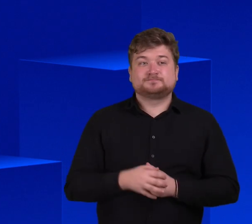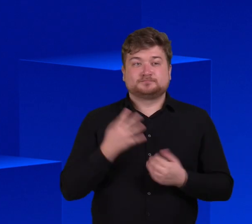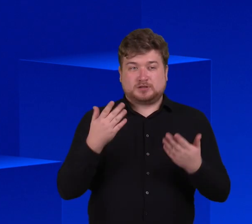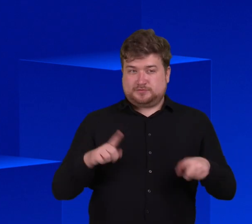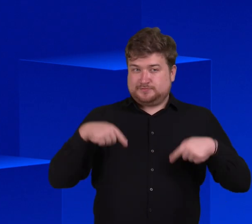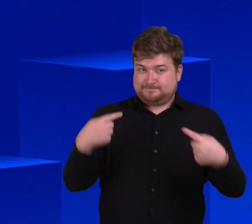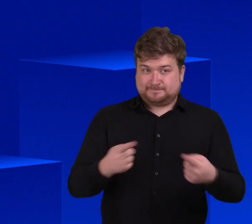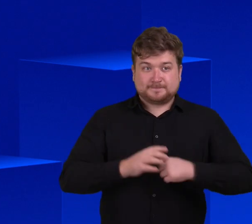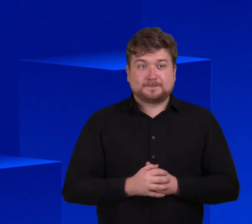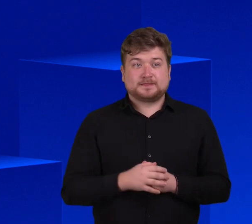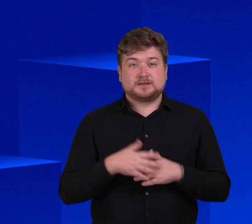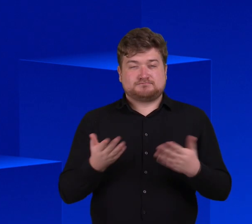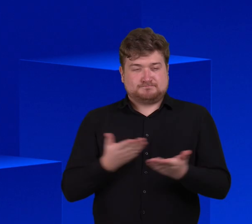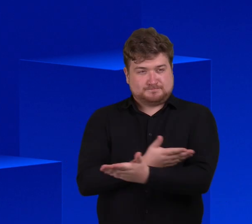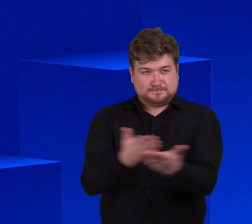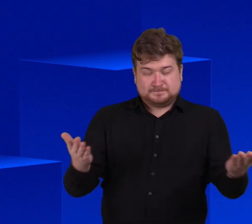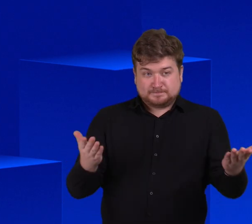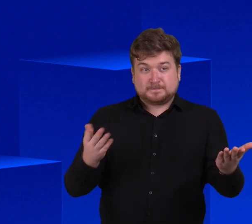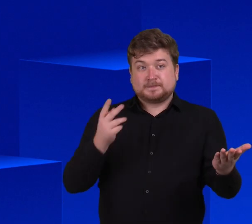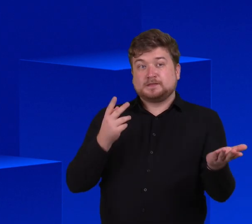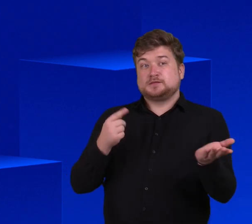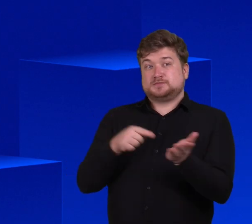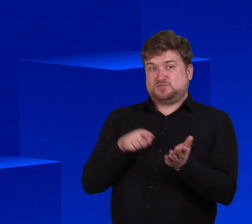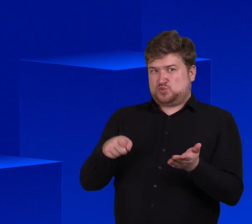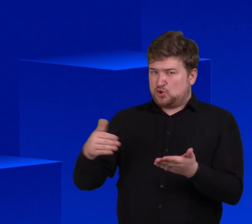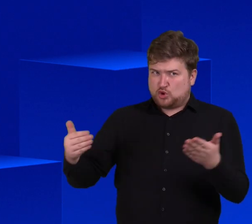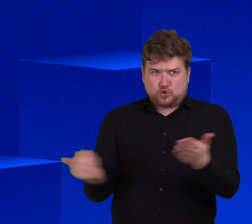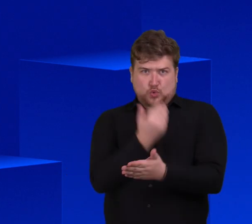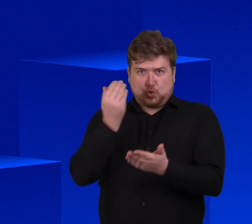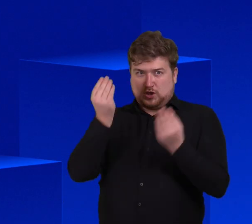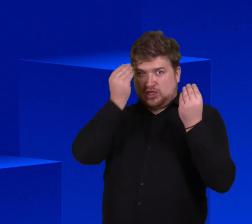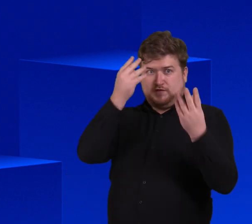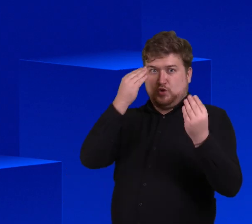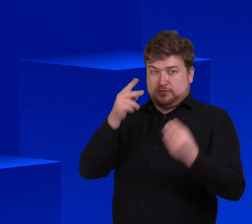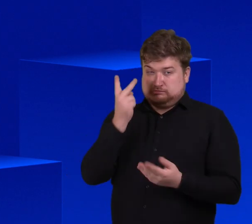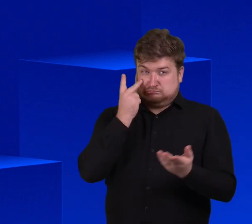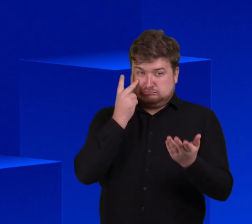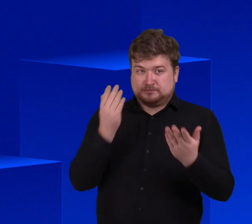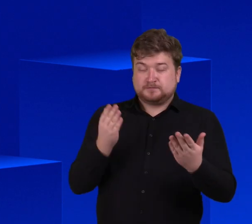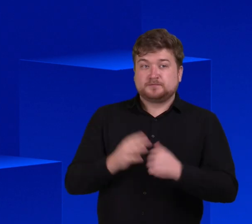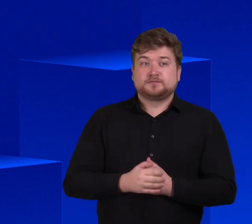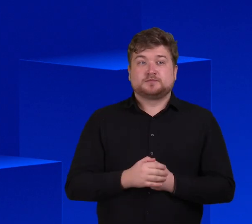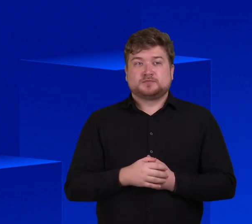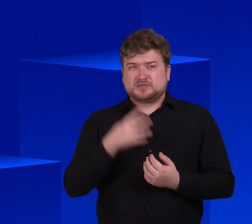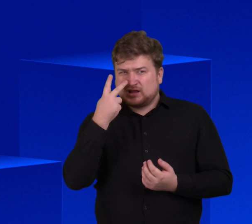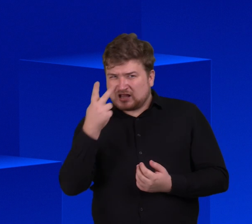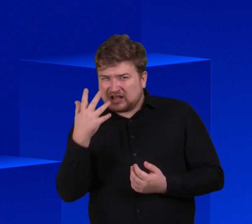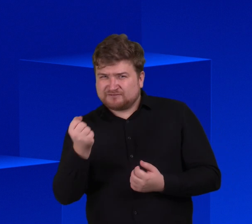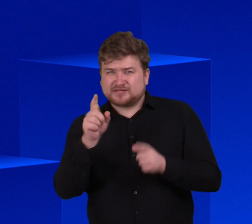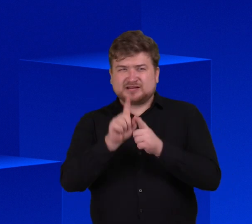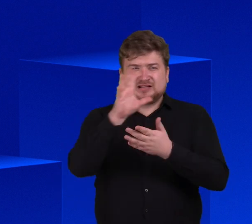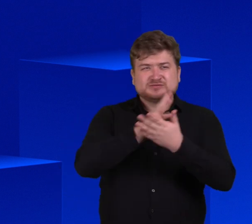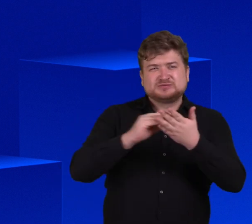resilience. This is one of the freshest projects that we've run together with the Polish EU Council